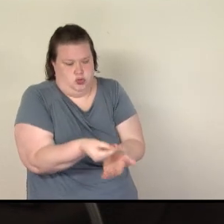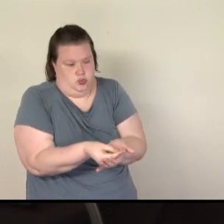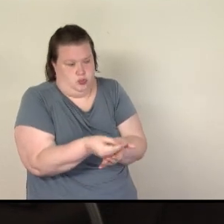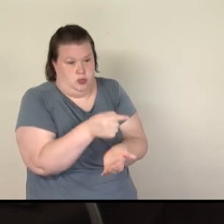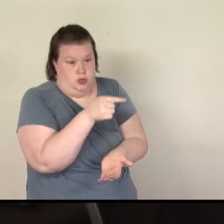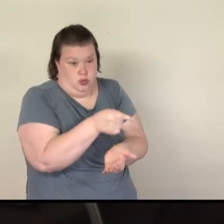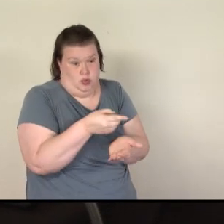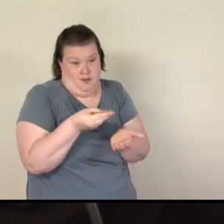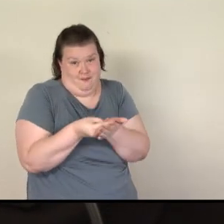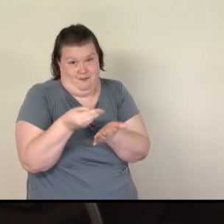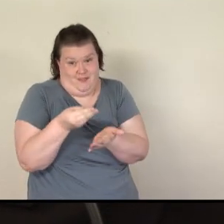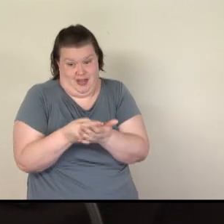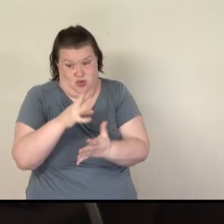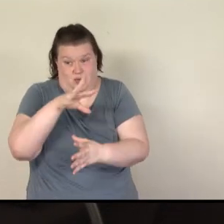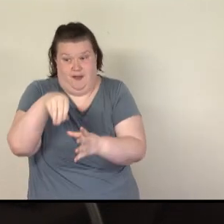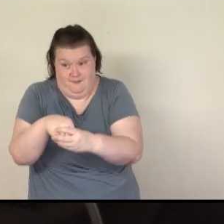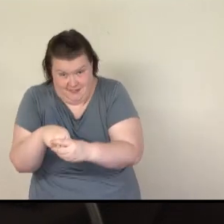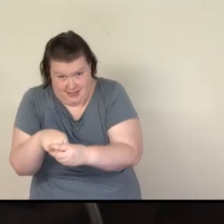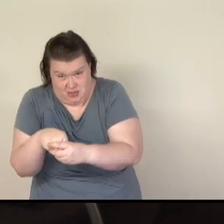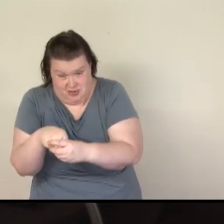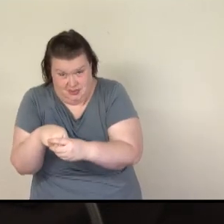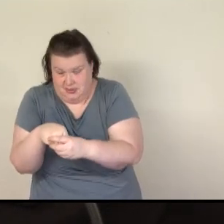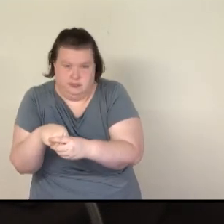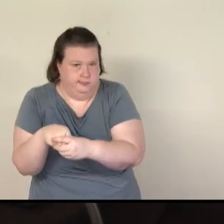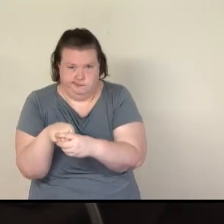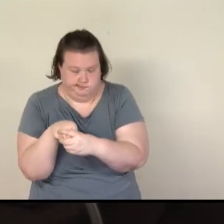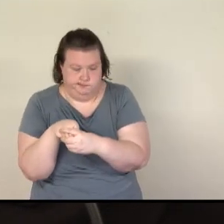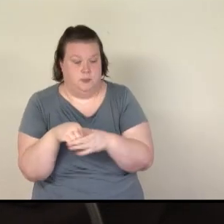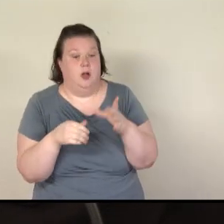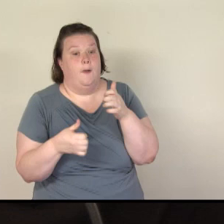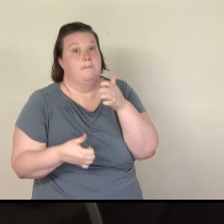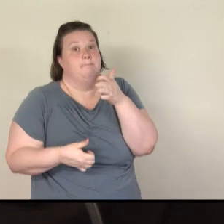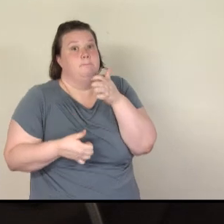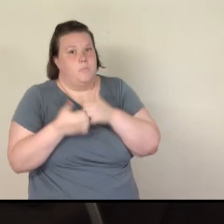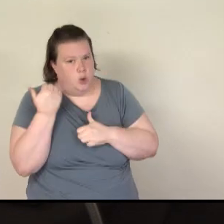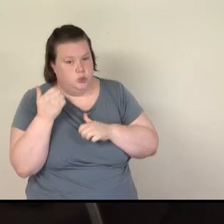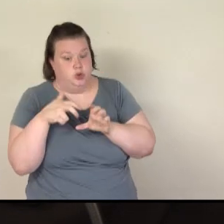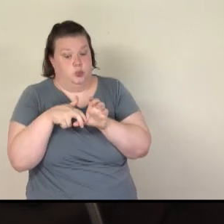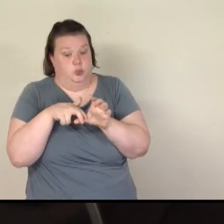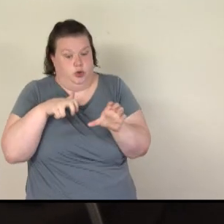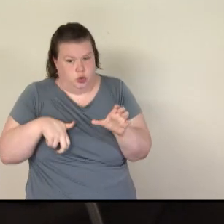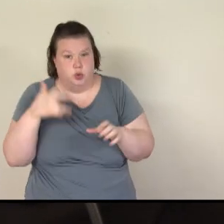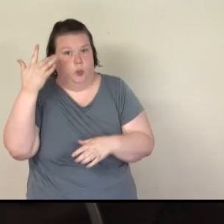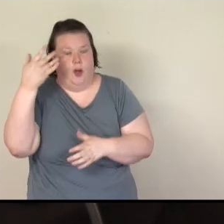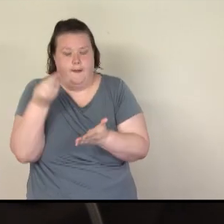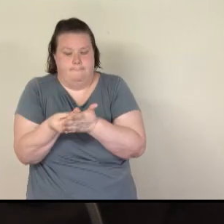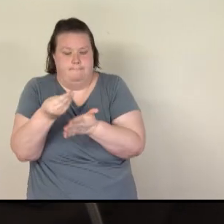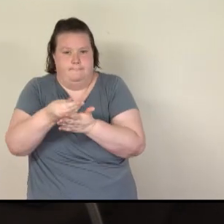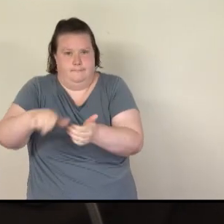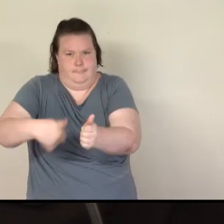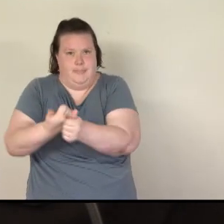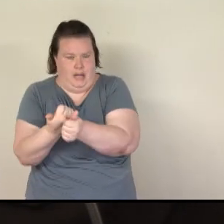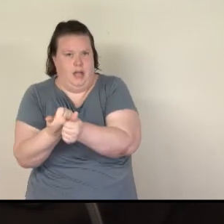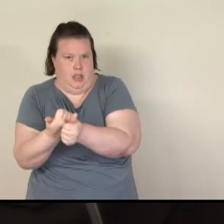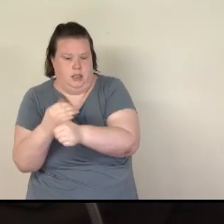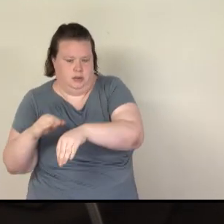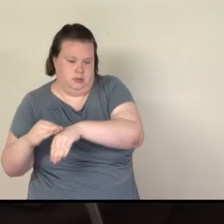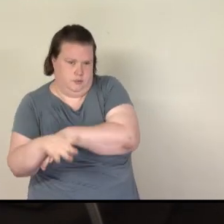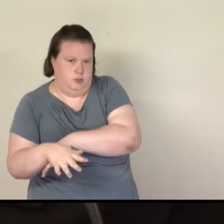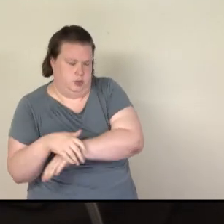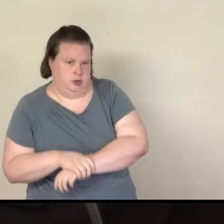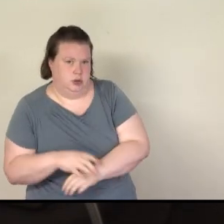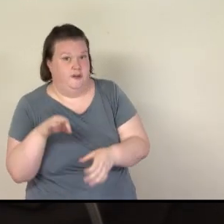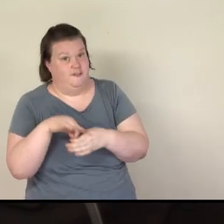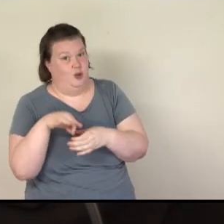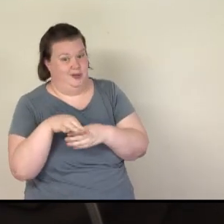financial interest in this. That's what usually drives these matters, particularly for recusal. Just wanted to make voting sure. Especially.